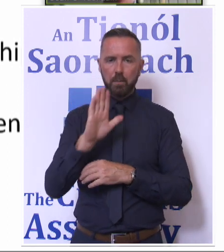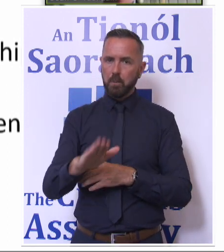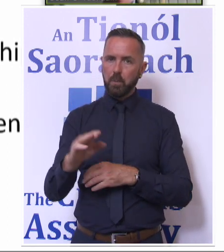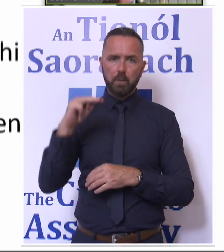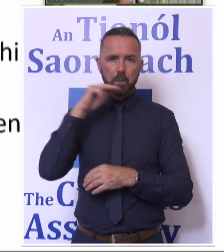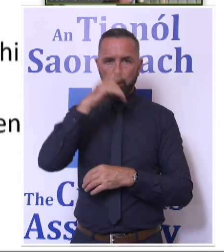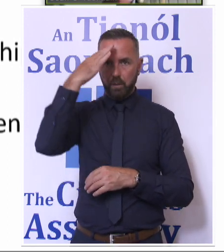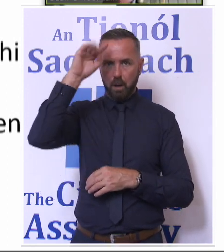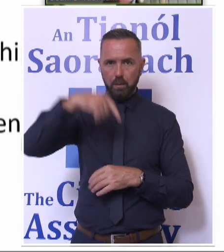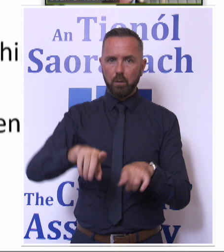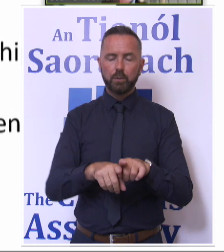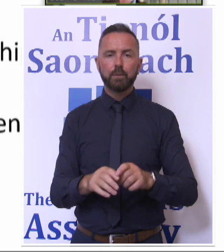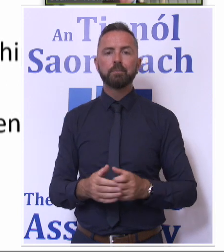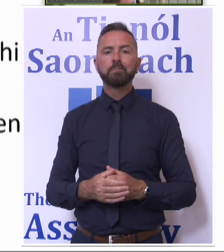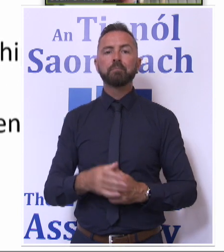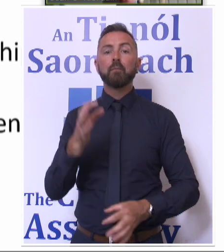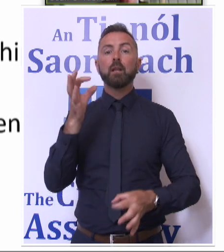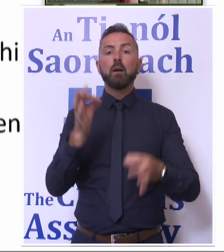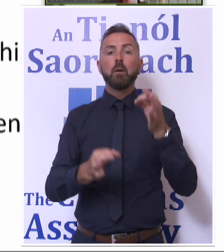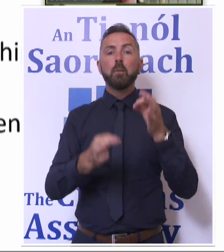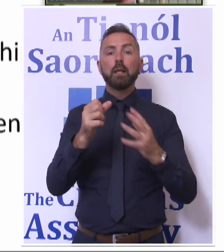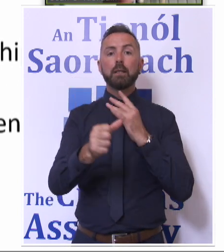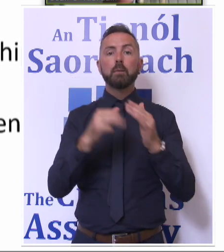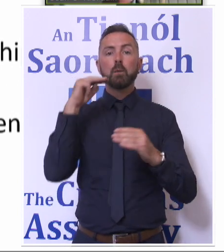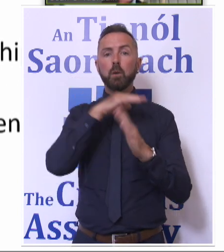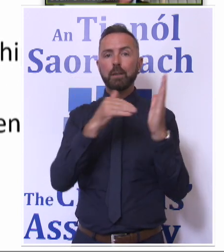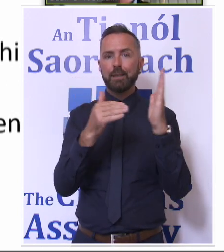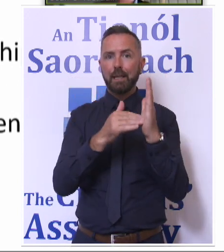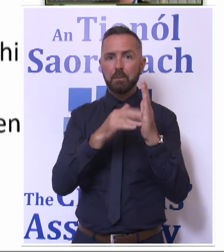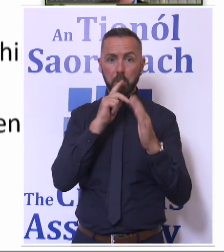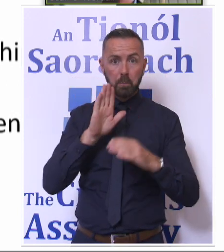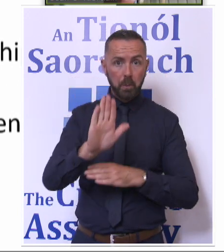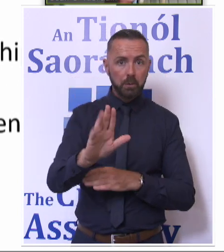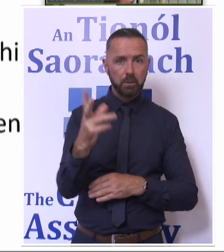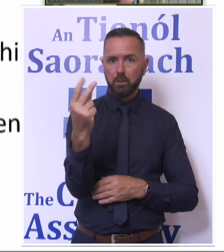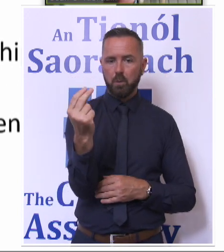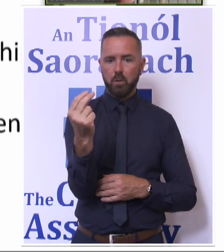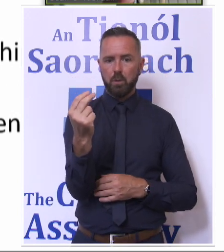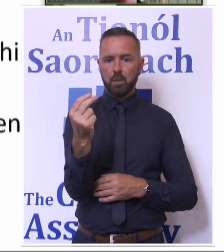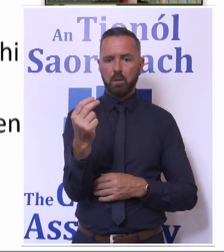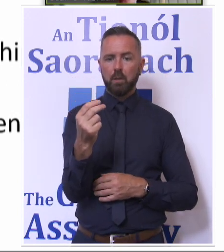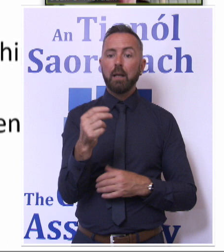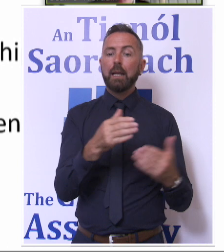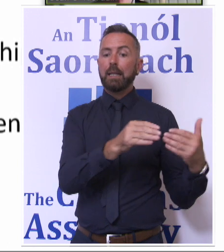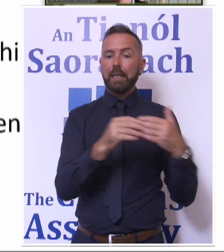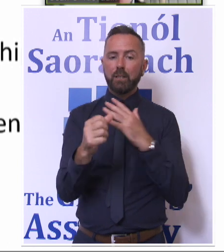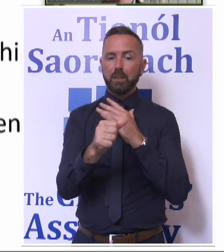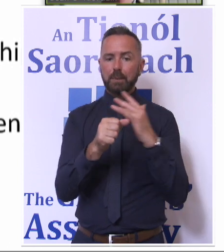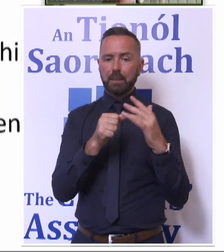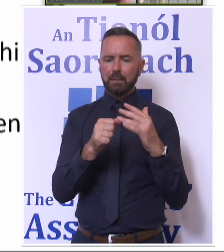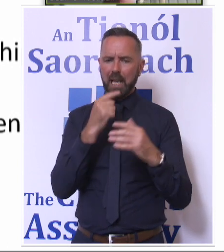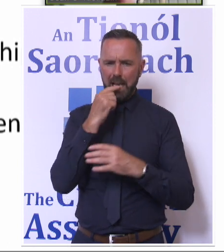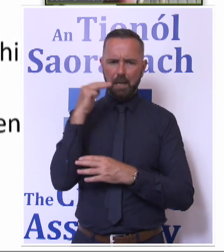as well. Political experience is important, but it's not essential. Leadership and communication skills are absolutely critical, perhaps going back